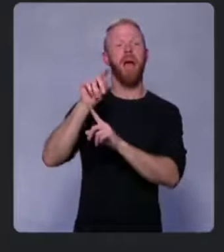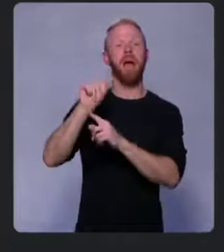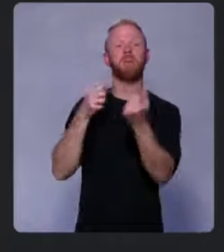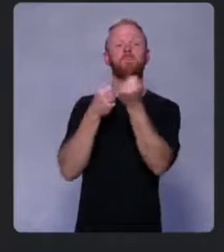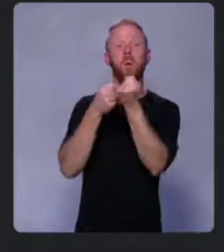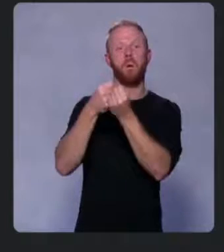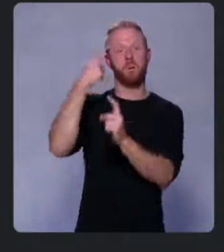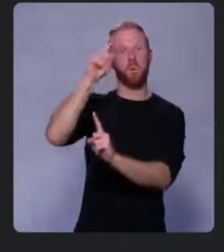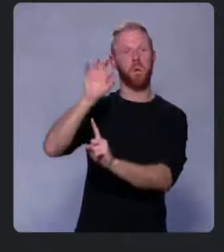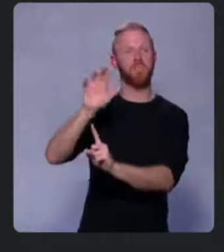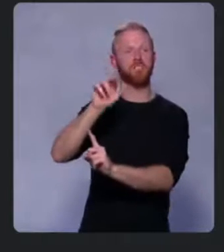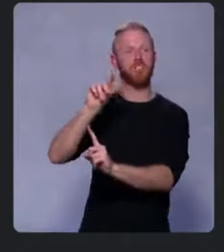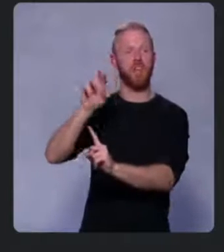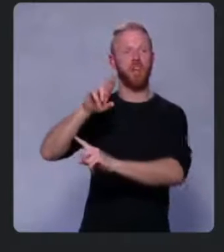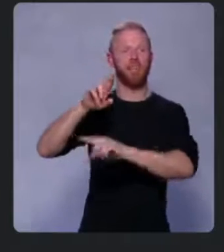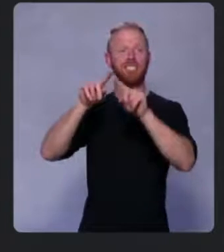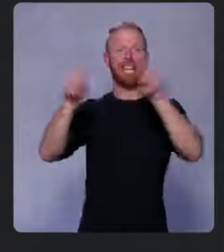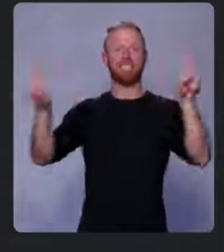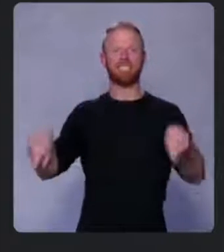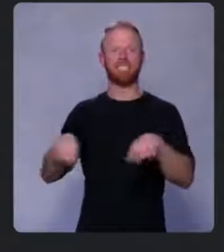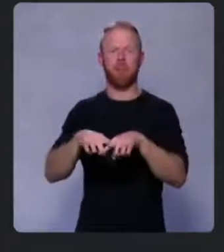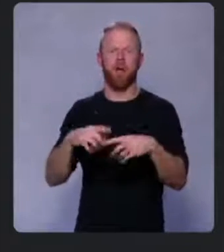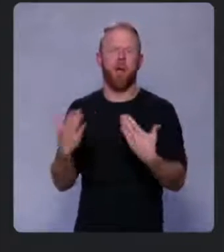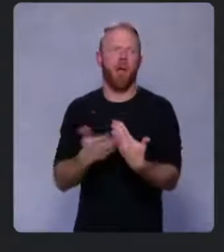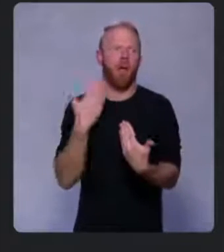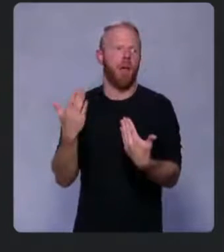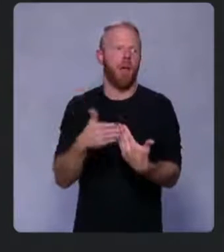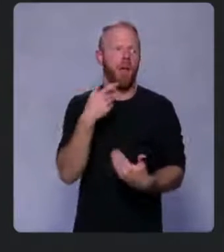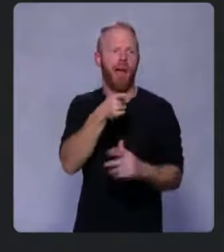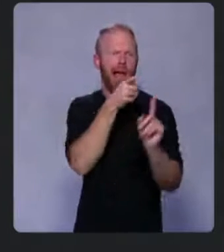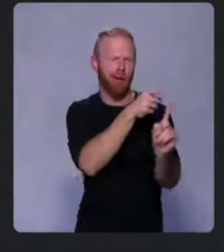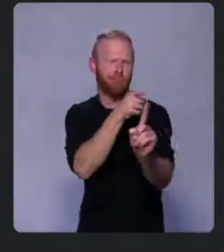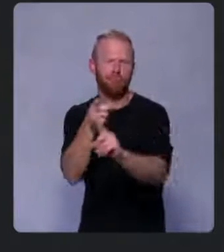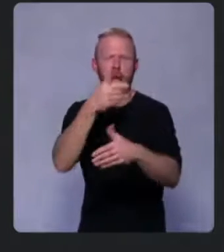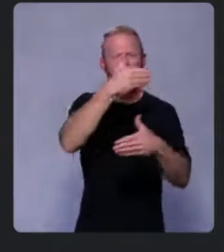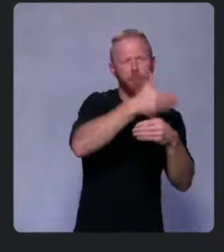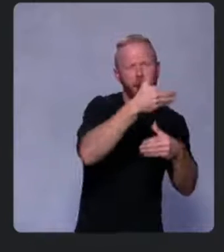Traditional experiences accessible anywhere that you might want to beyond